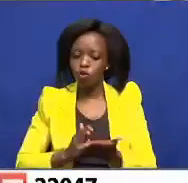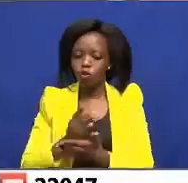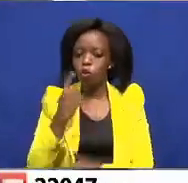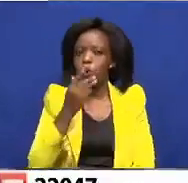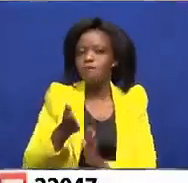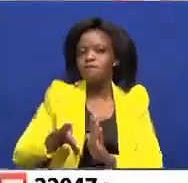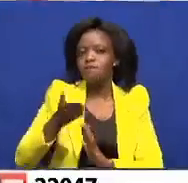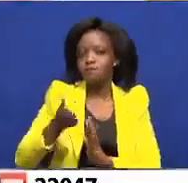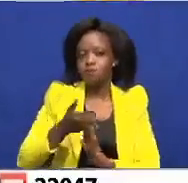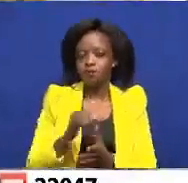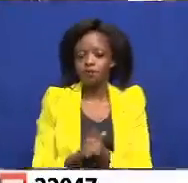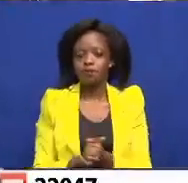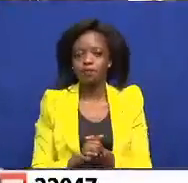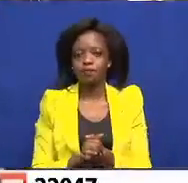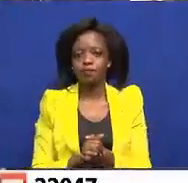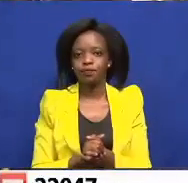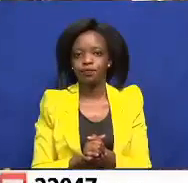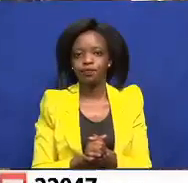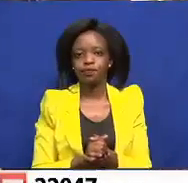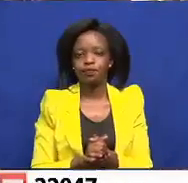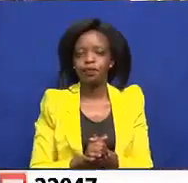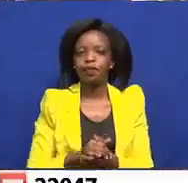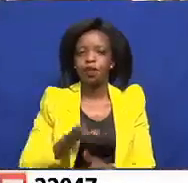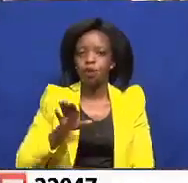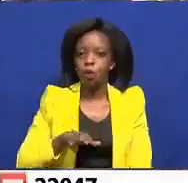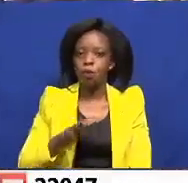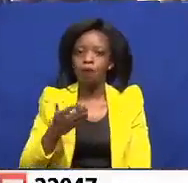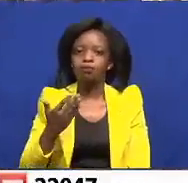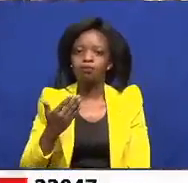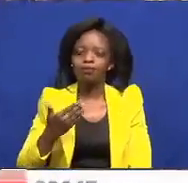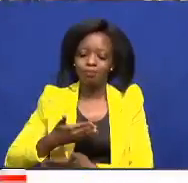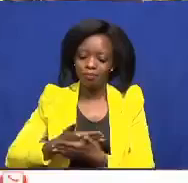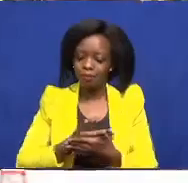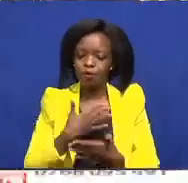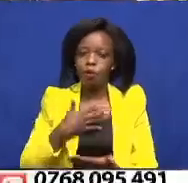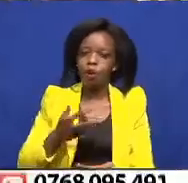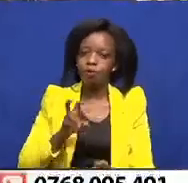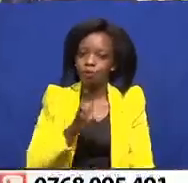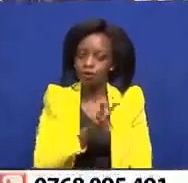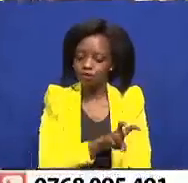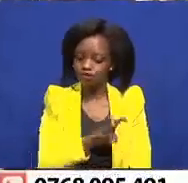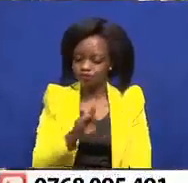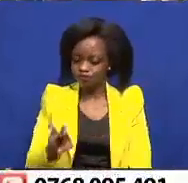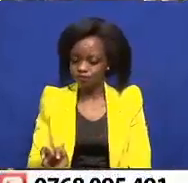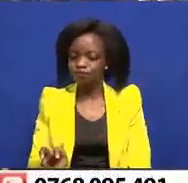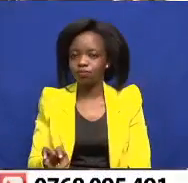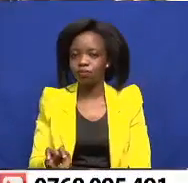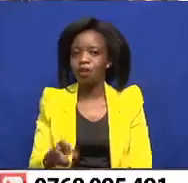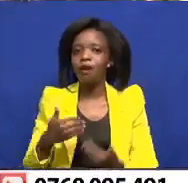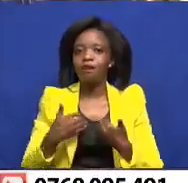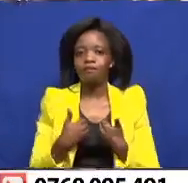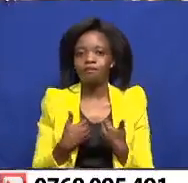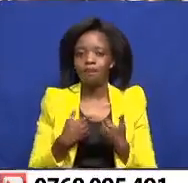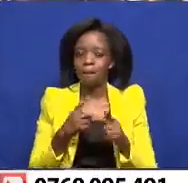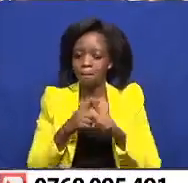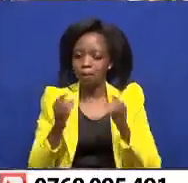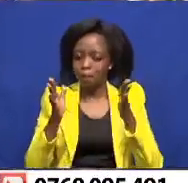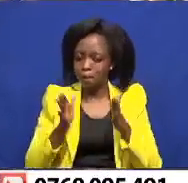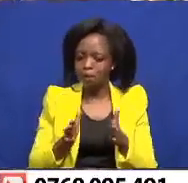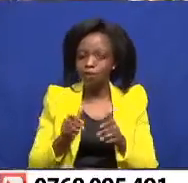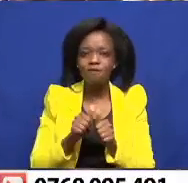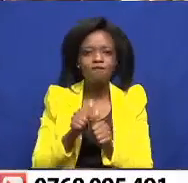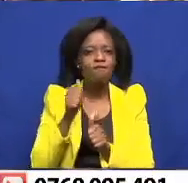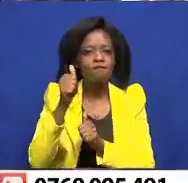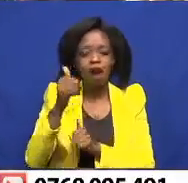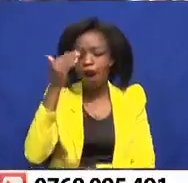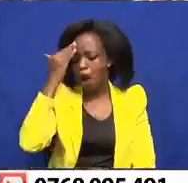first. Mama na watoto kutaka kuvuka hii because hapa imewekwa zebra crossing. But mtu akitoka mbali